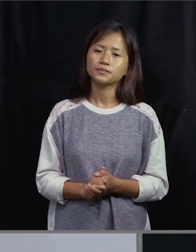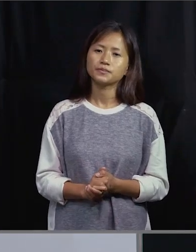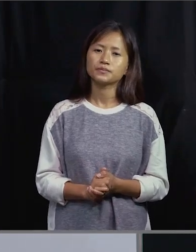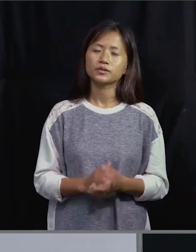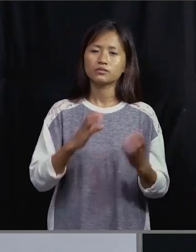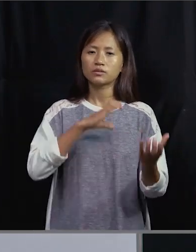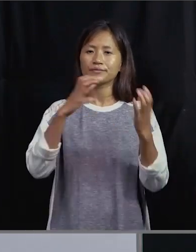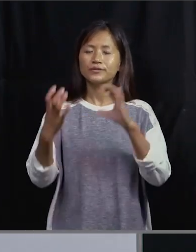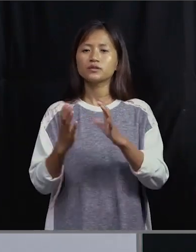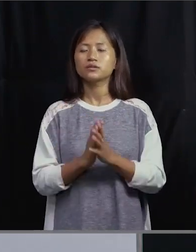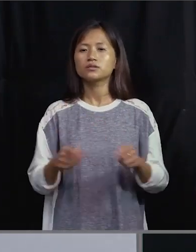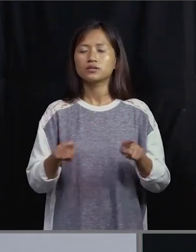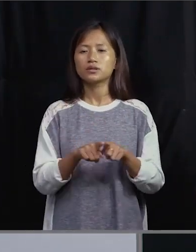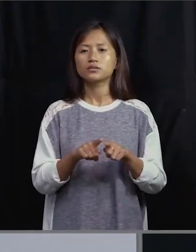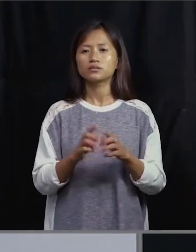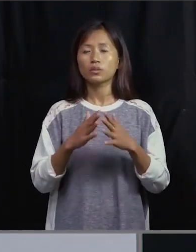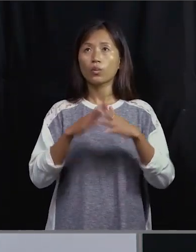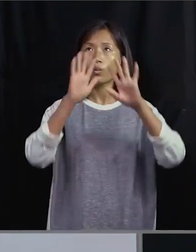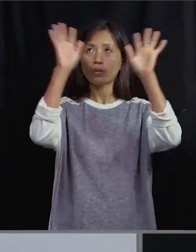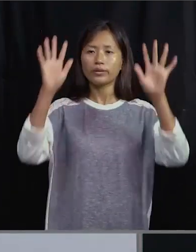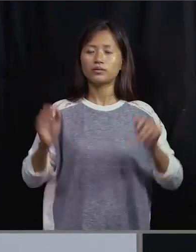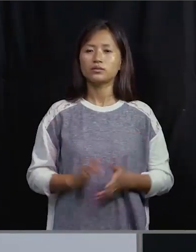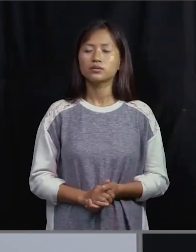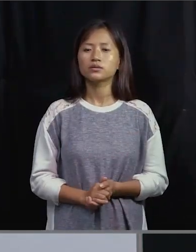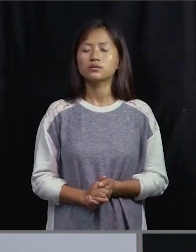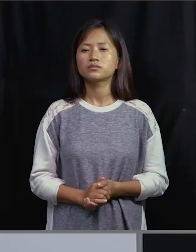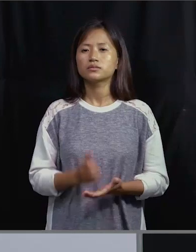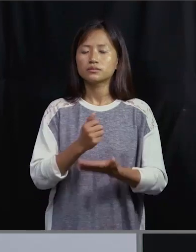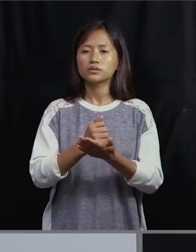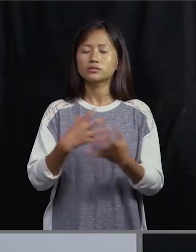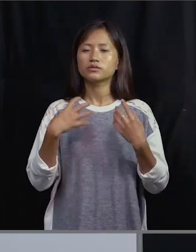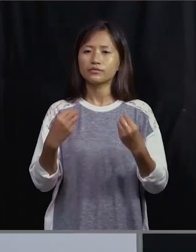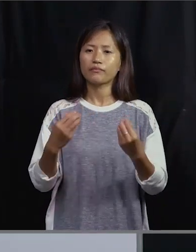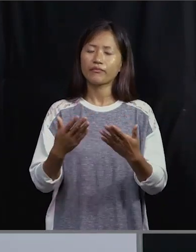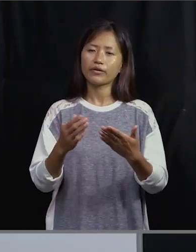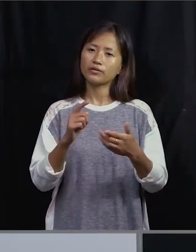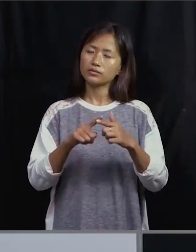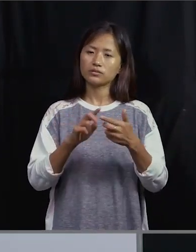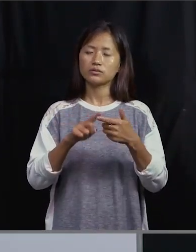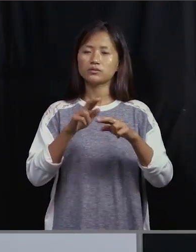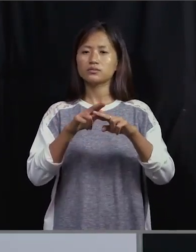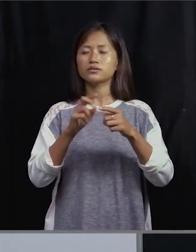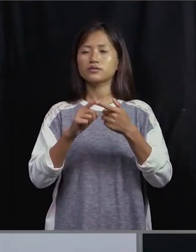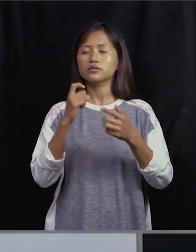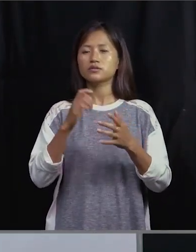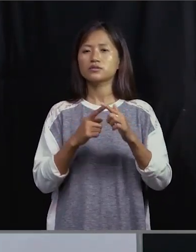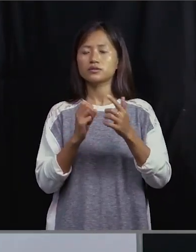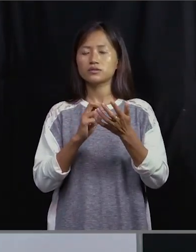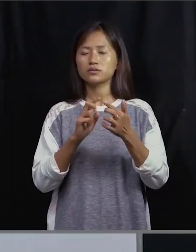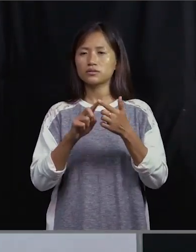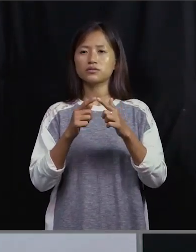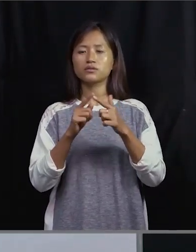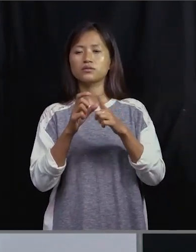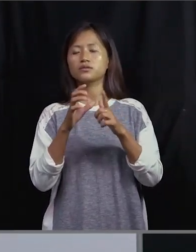because of change in weather, the demand for the consumer is also affected. Under miscellaneous, you want to also mention the name of, I mean, the